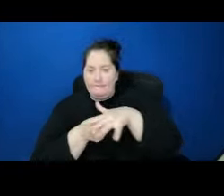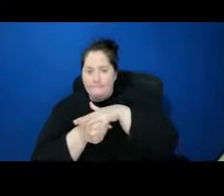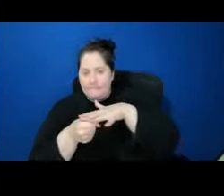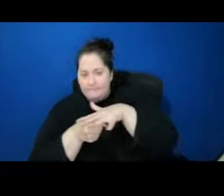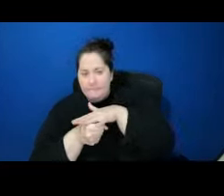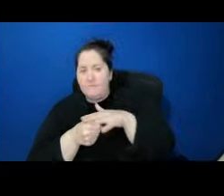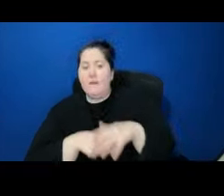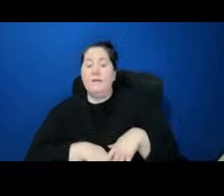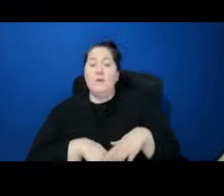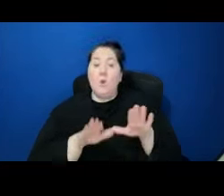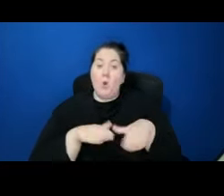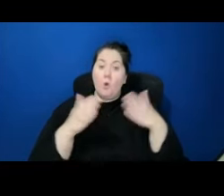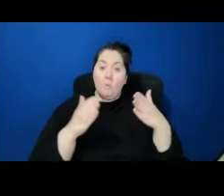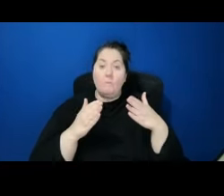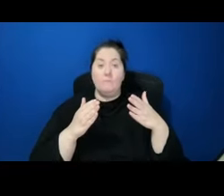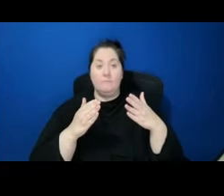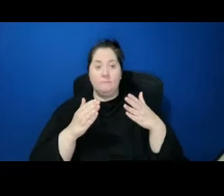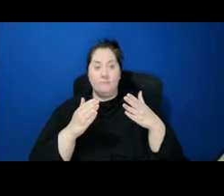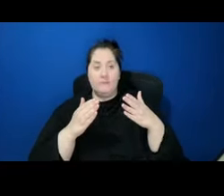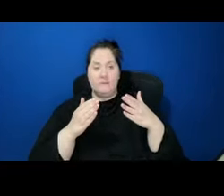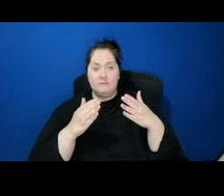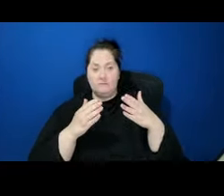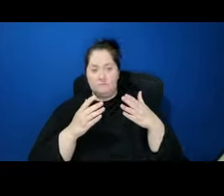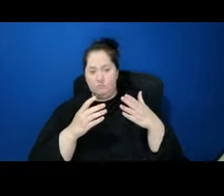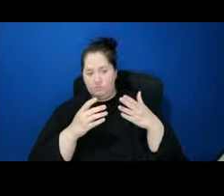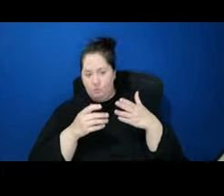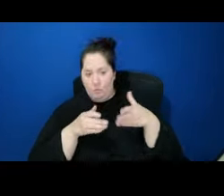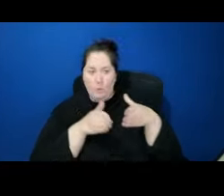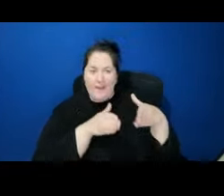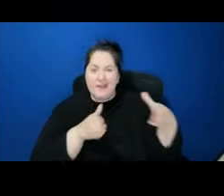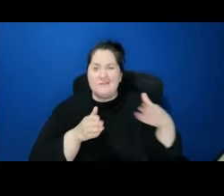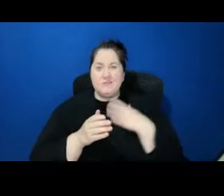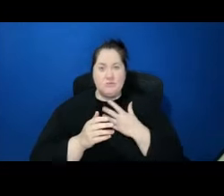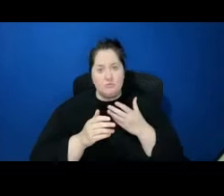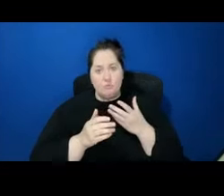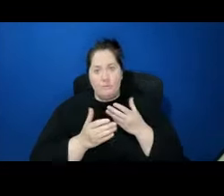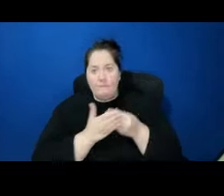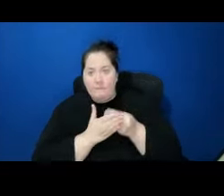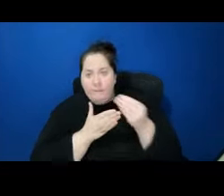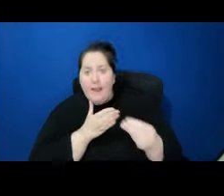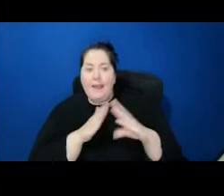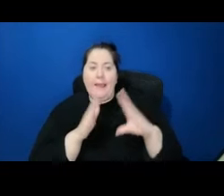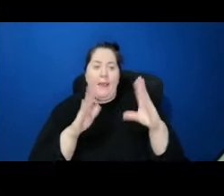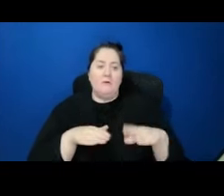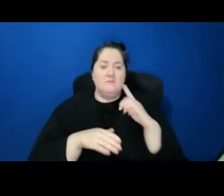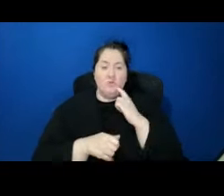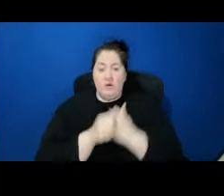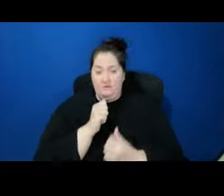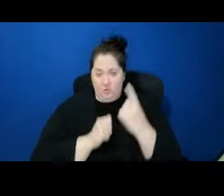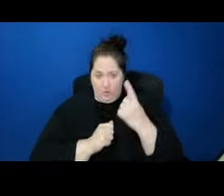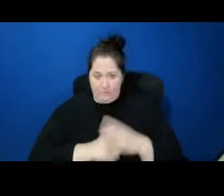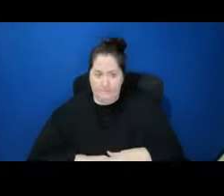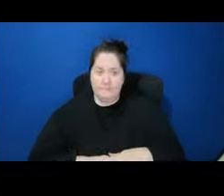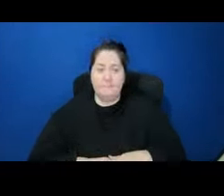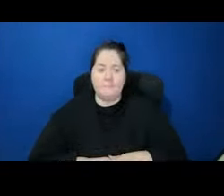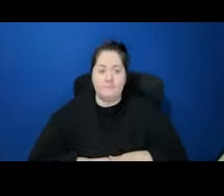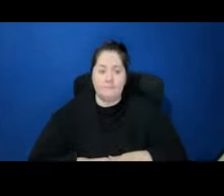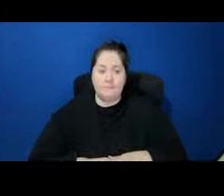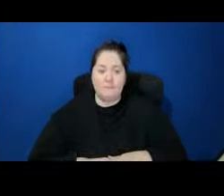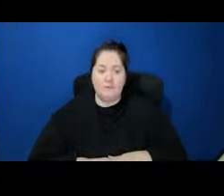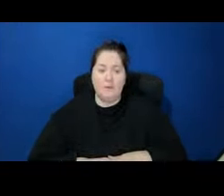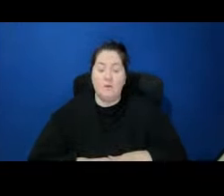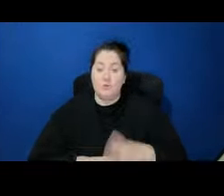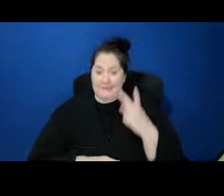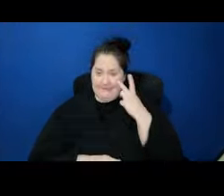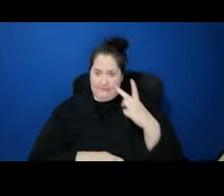for homeownership and wealth building for all Seattleites. You will see these themes reflected in the growth strategy that we'll be describing